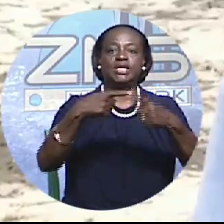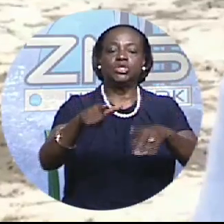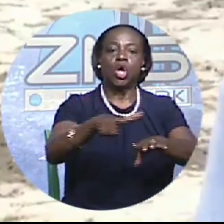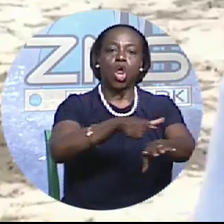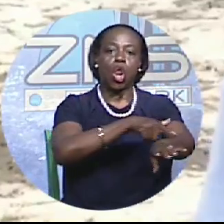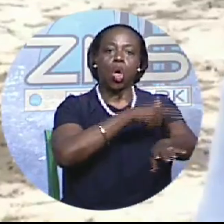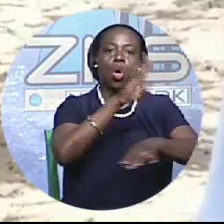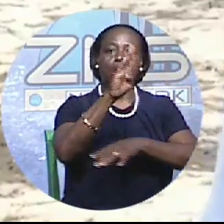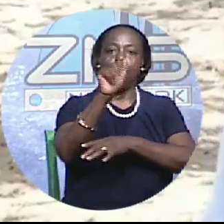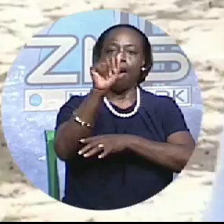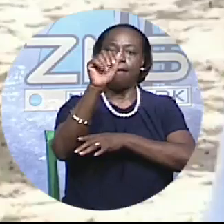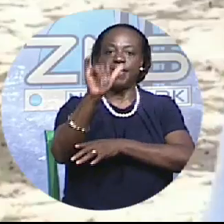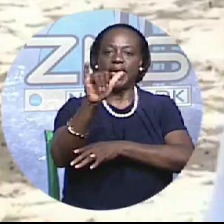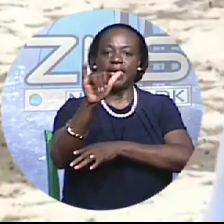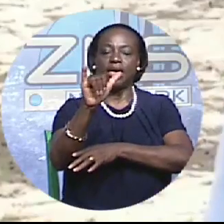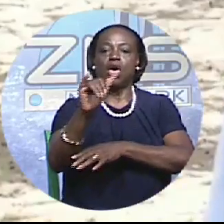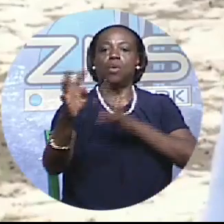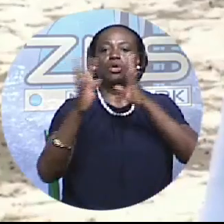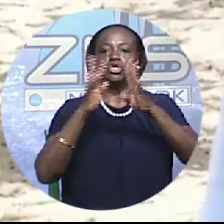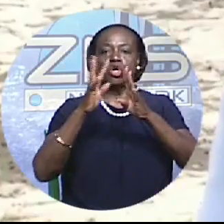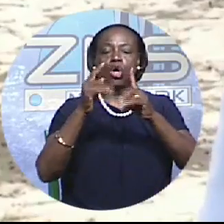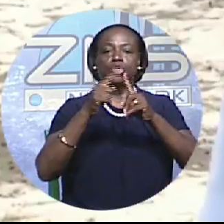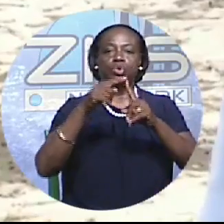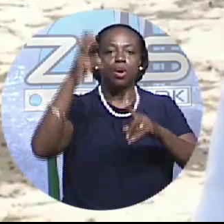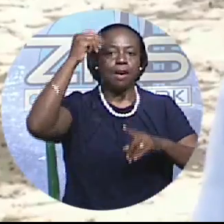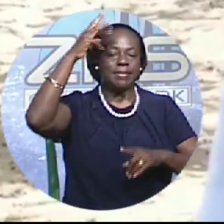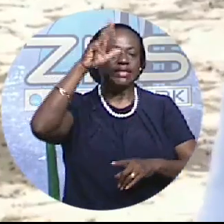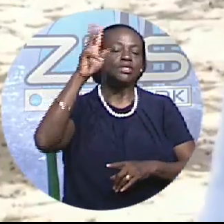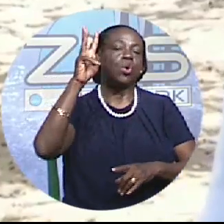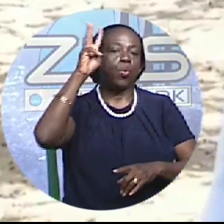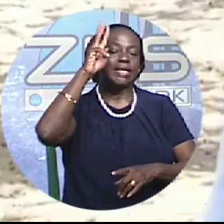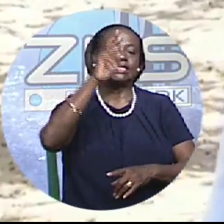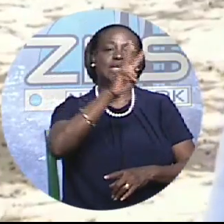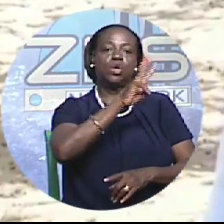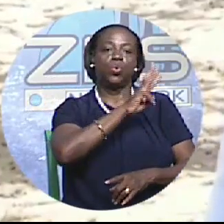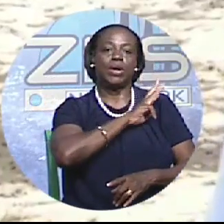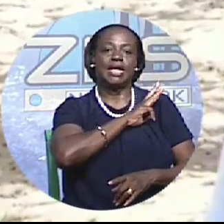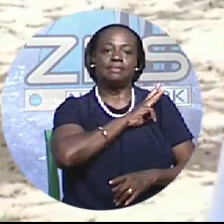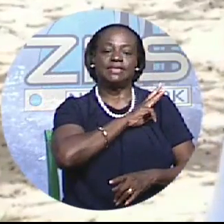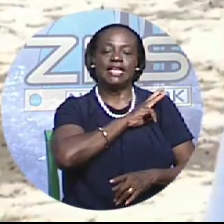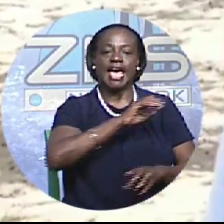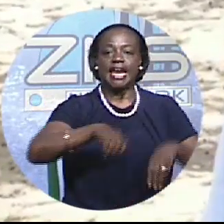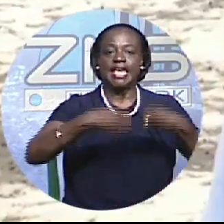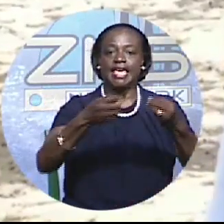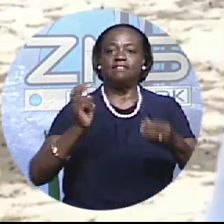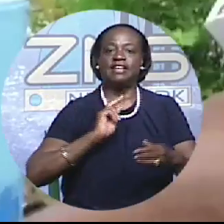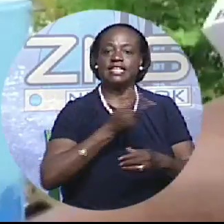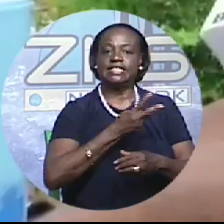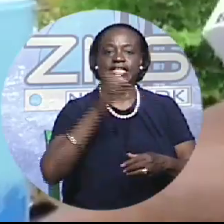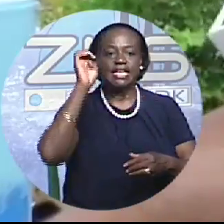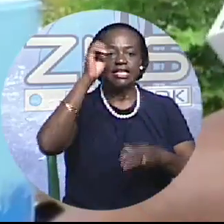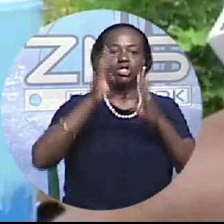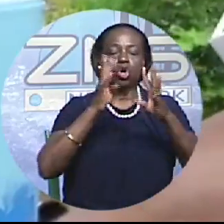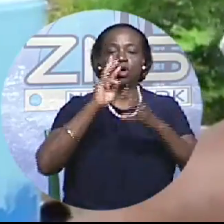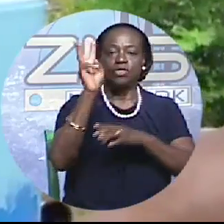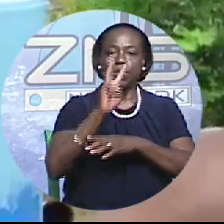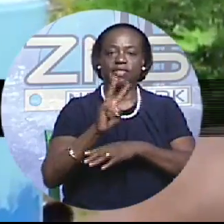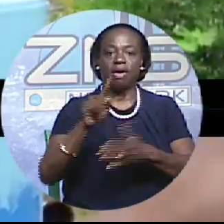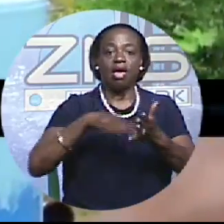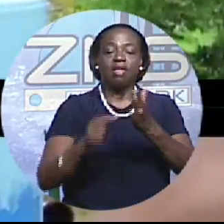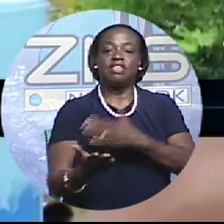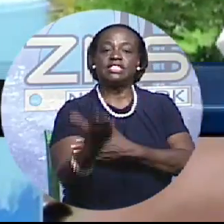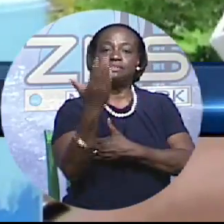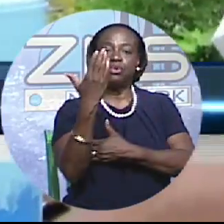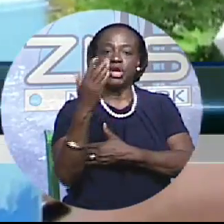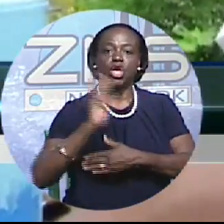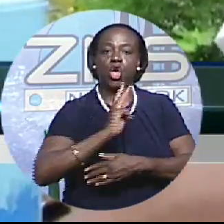where we spoke to a resident by the name of Mr. Wesley Williams, and he gives us his recap on the weather. This morning we had a little